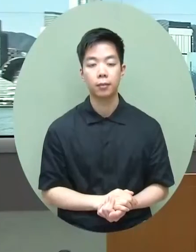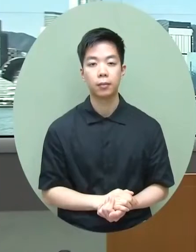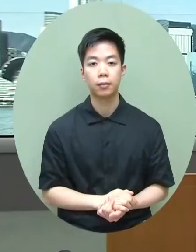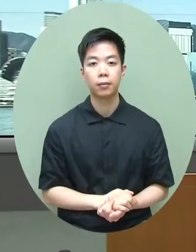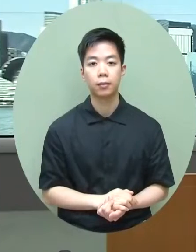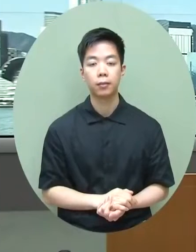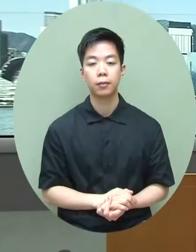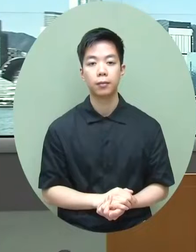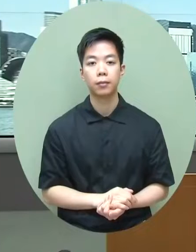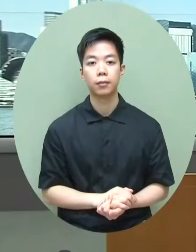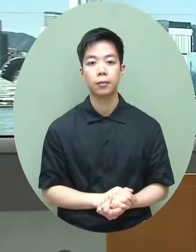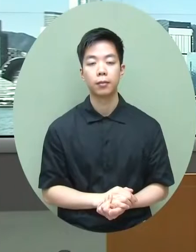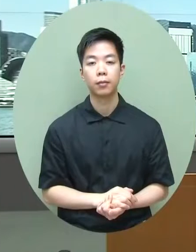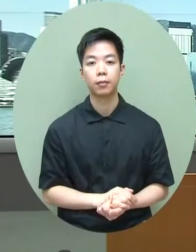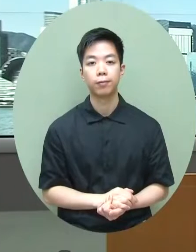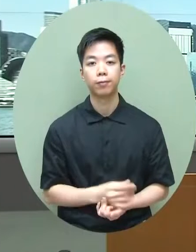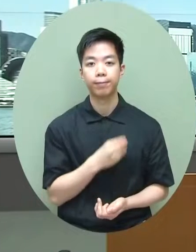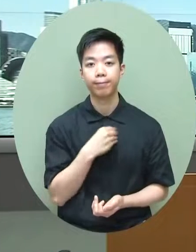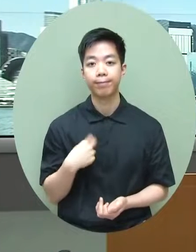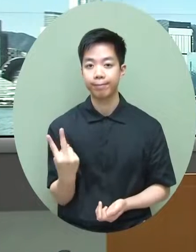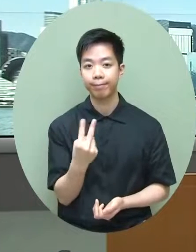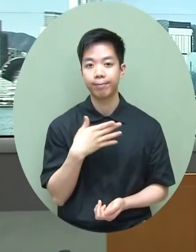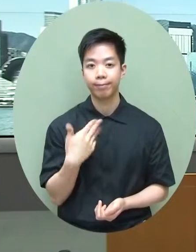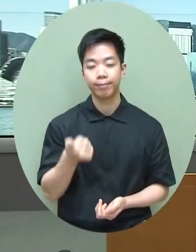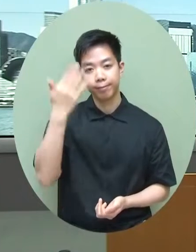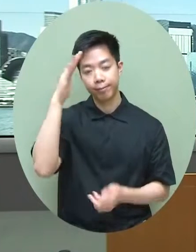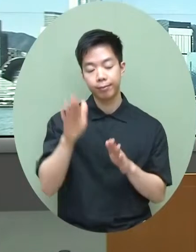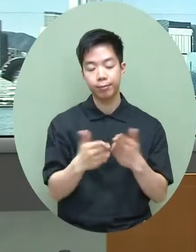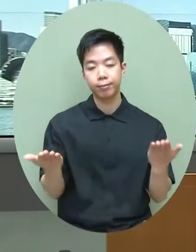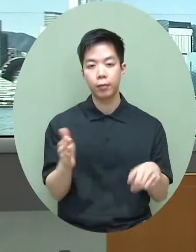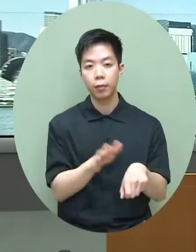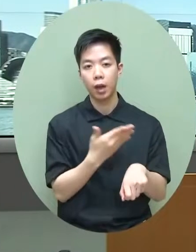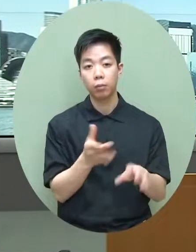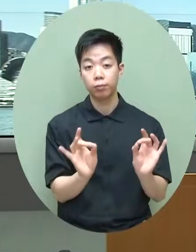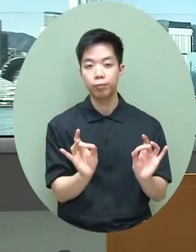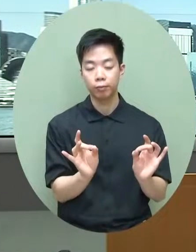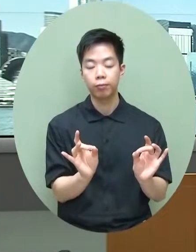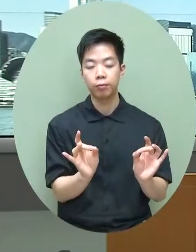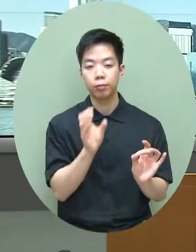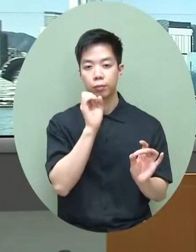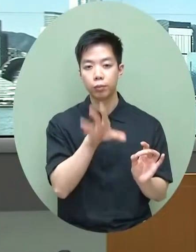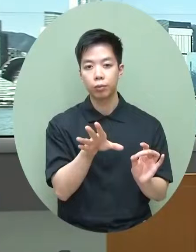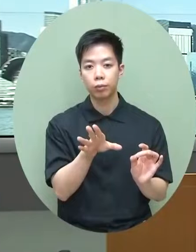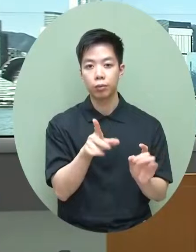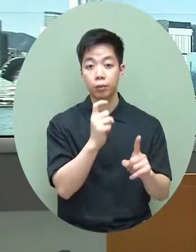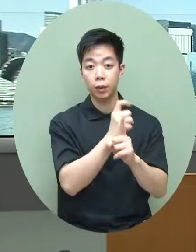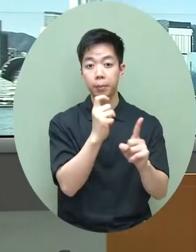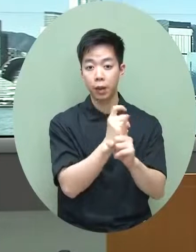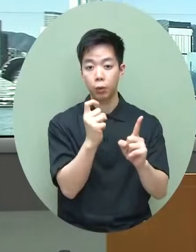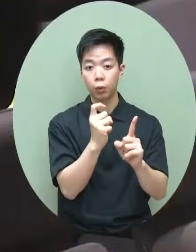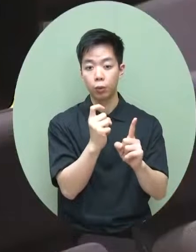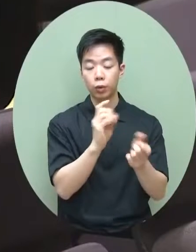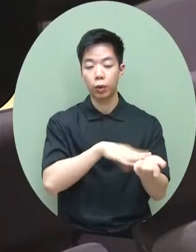back? I'm from Mingpao. Dr. Chuang just now said that the latest 19